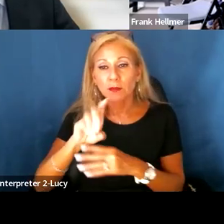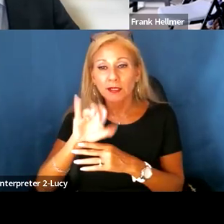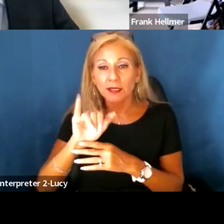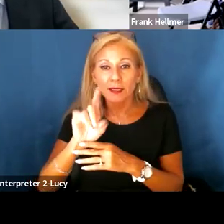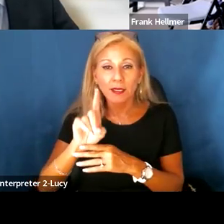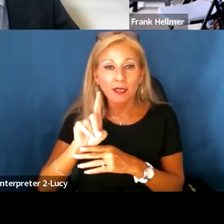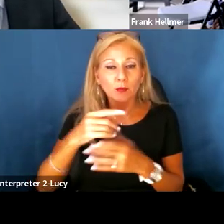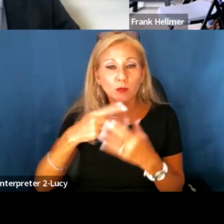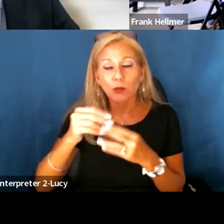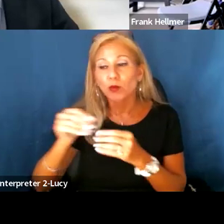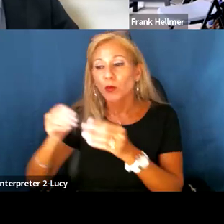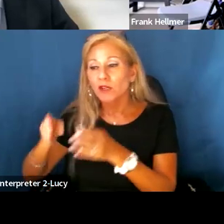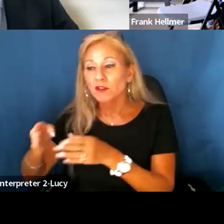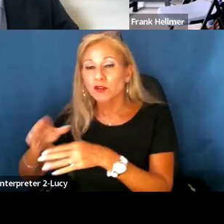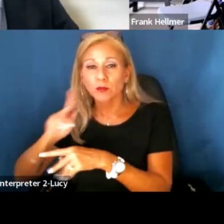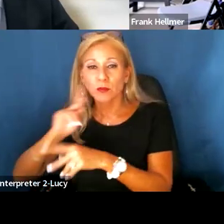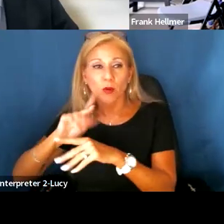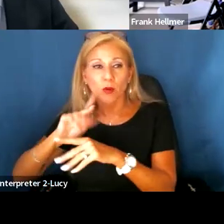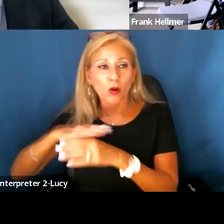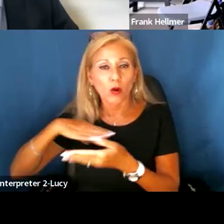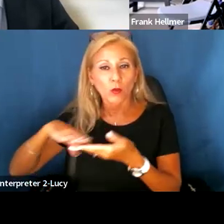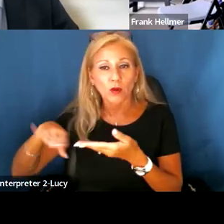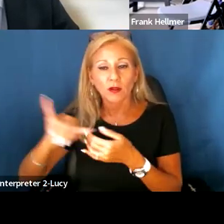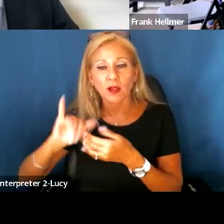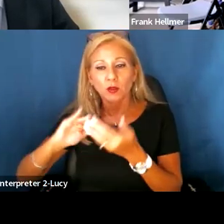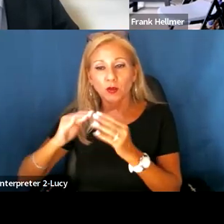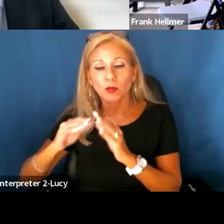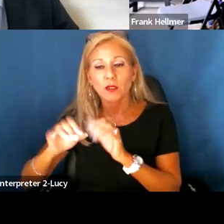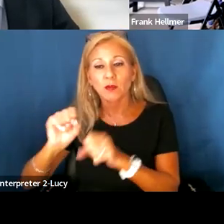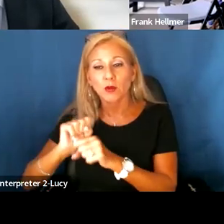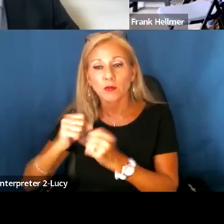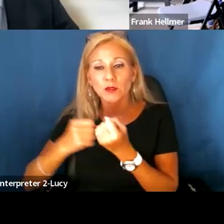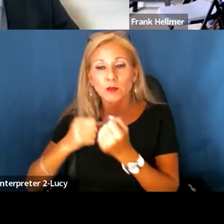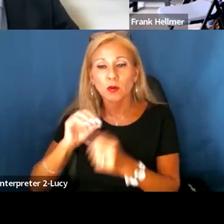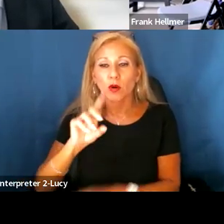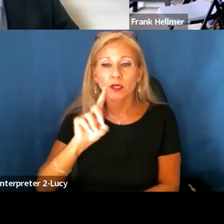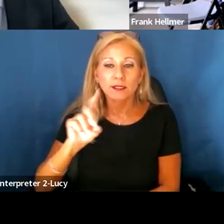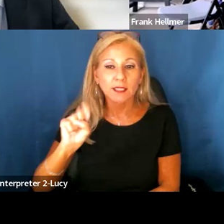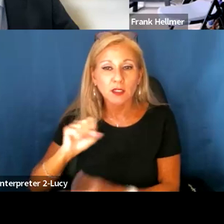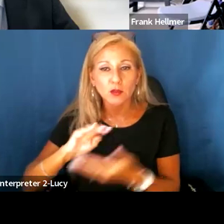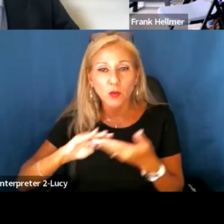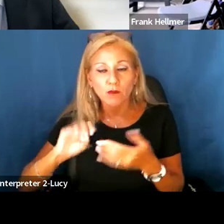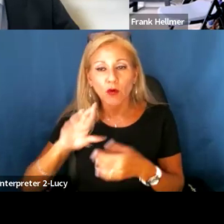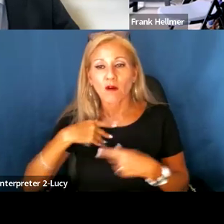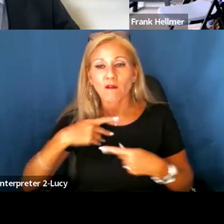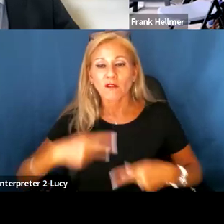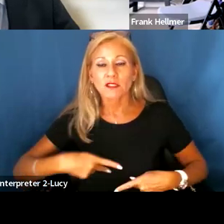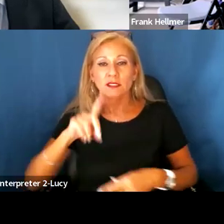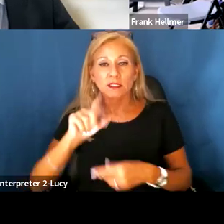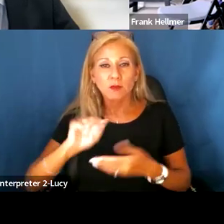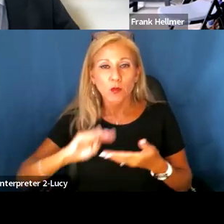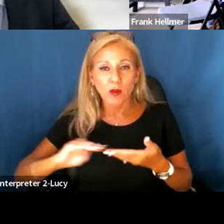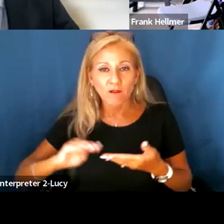program to individuals on our waivers, like our community employment supports or DDS waiver, or our physical disability